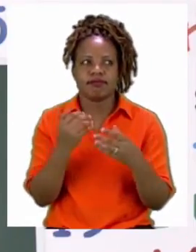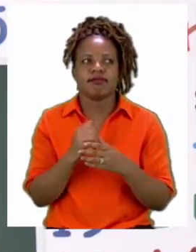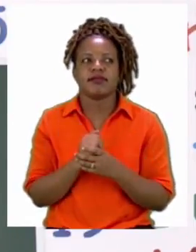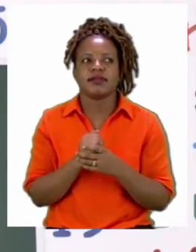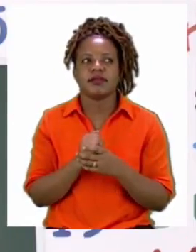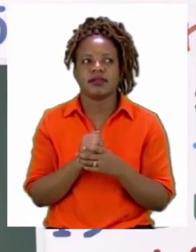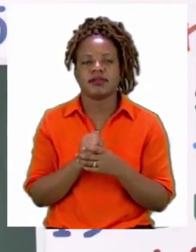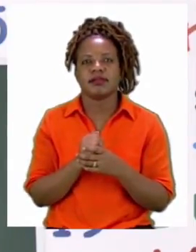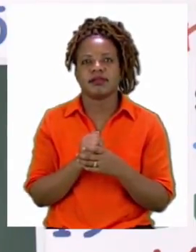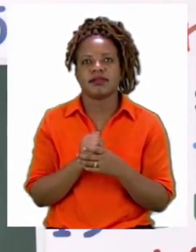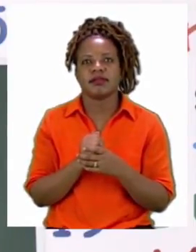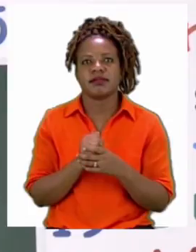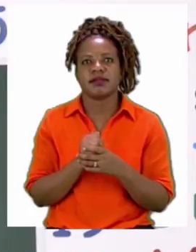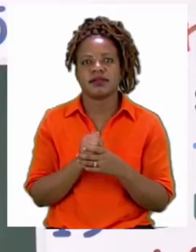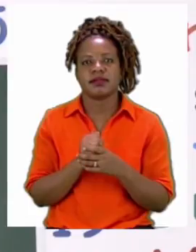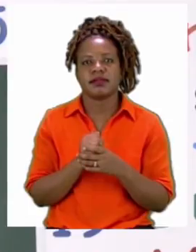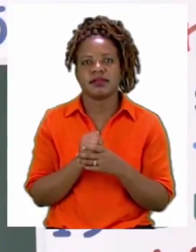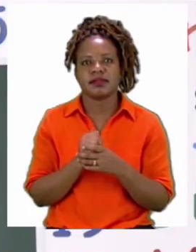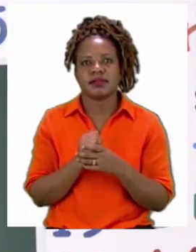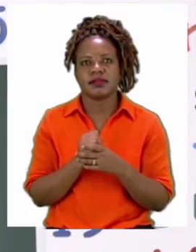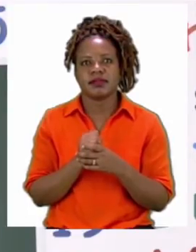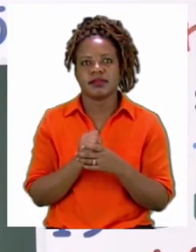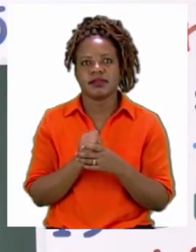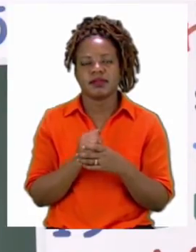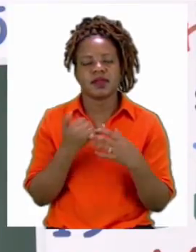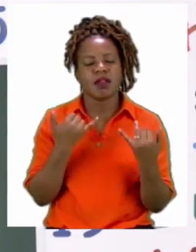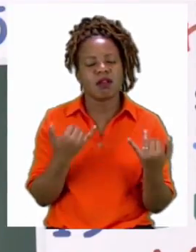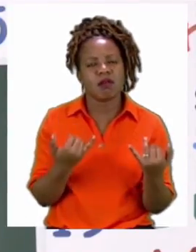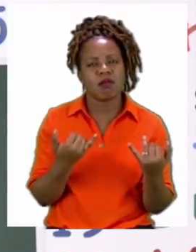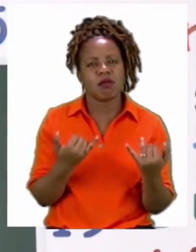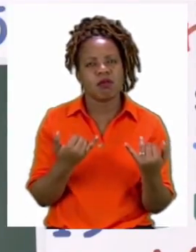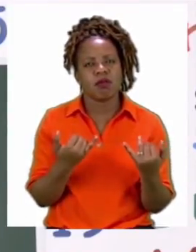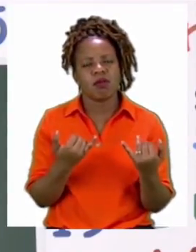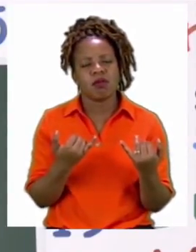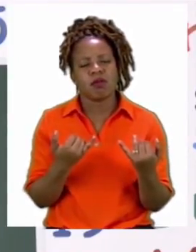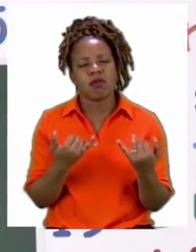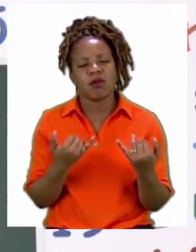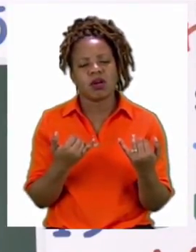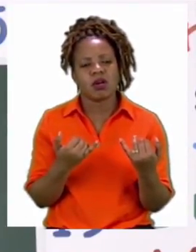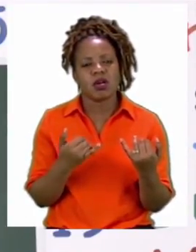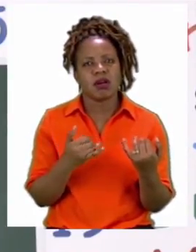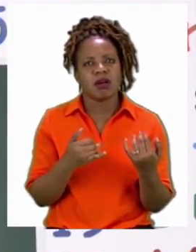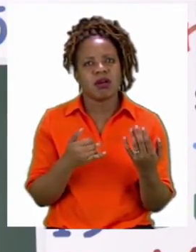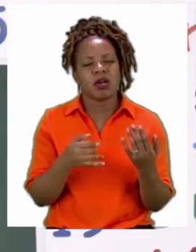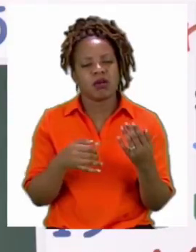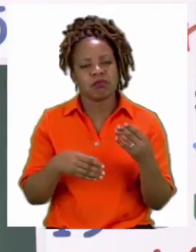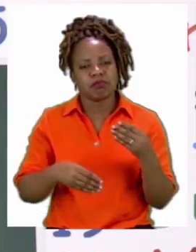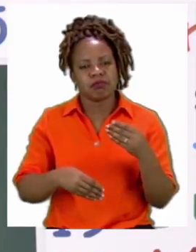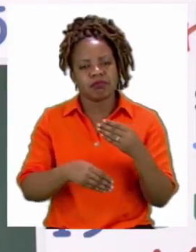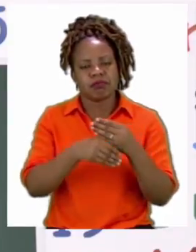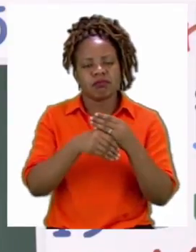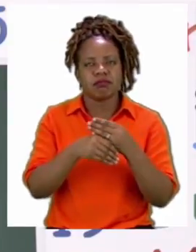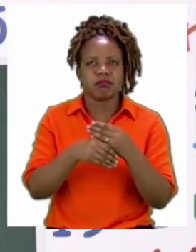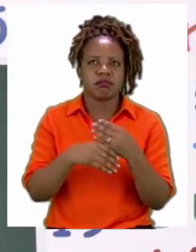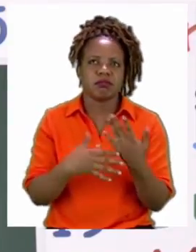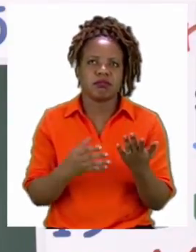125. So this time, are we adding or are we subtracting? If you